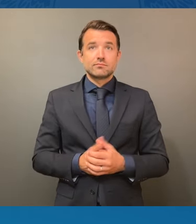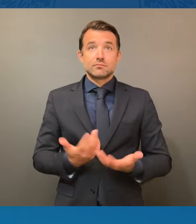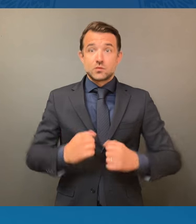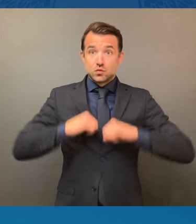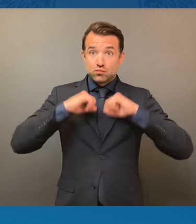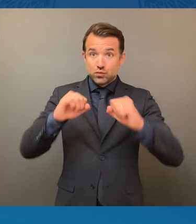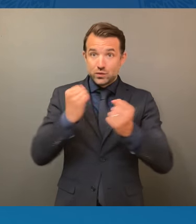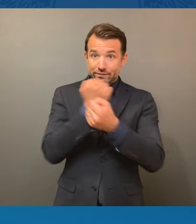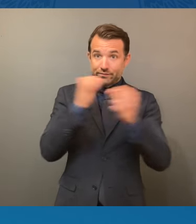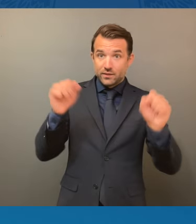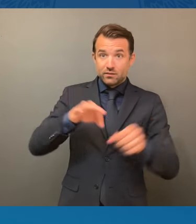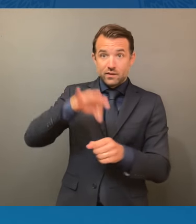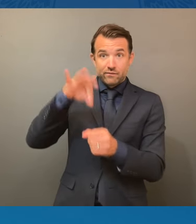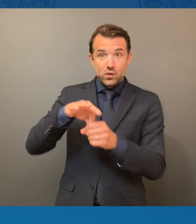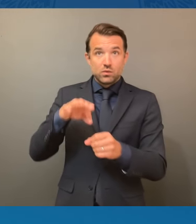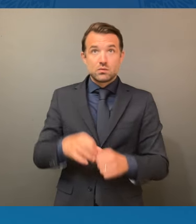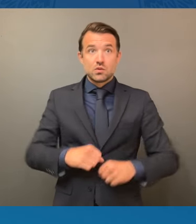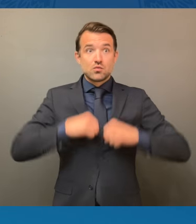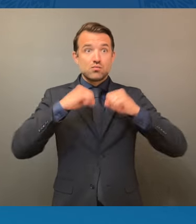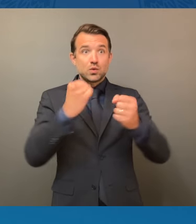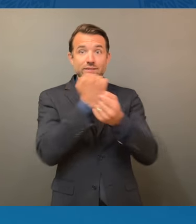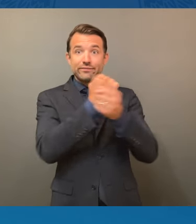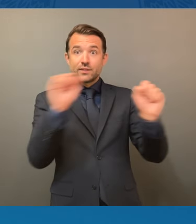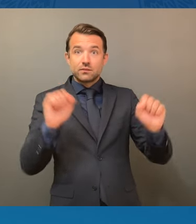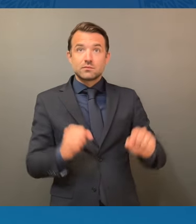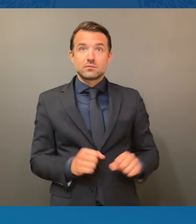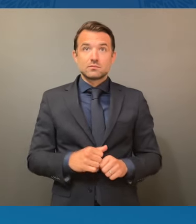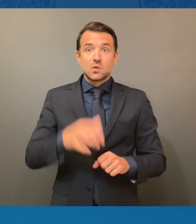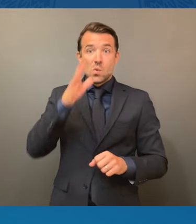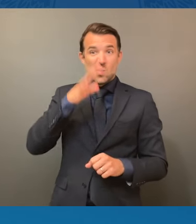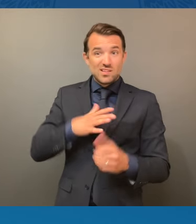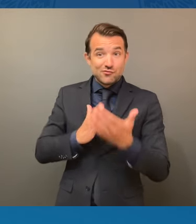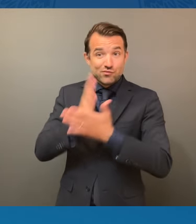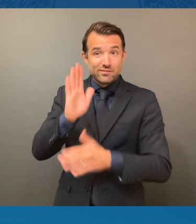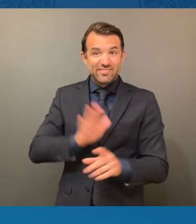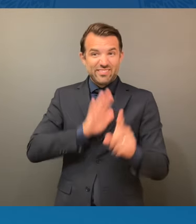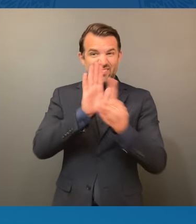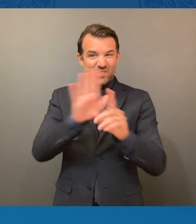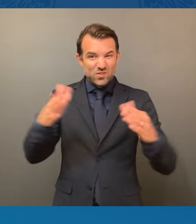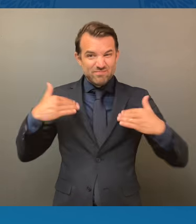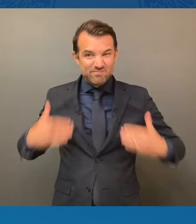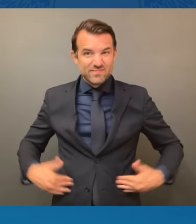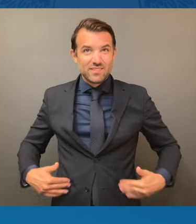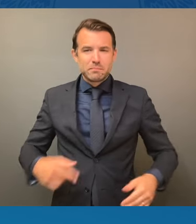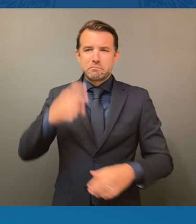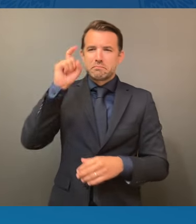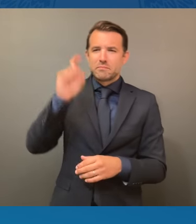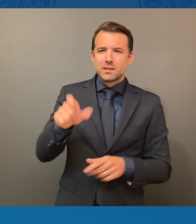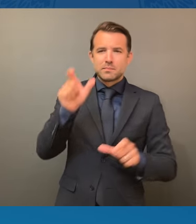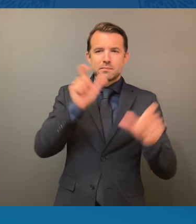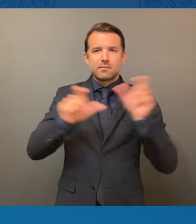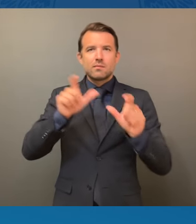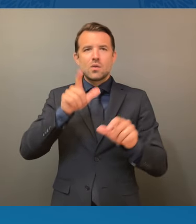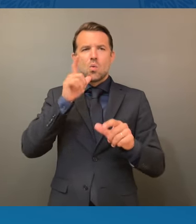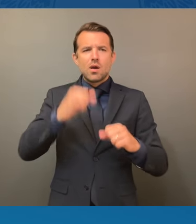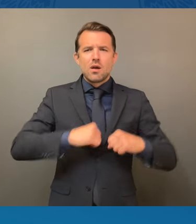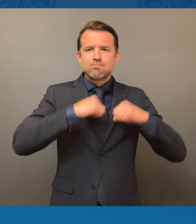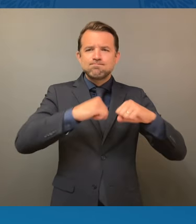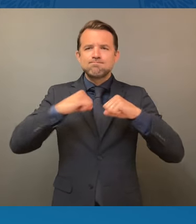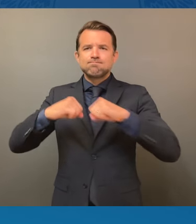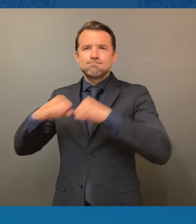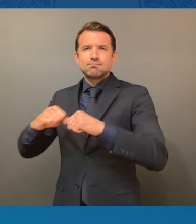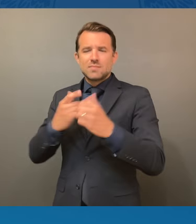make decisions about her own body, we need people who will defend our rights up and down the ballot, from